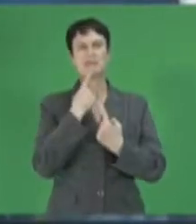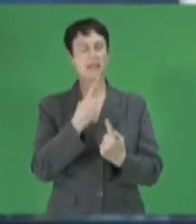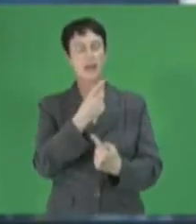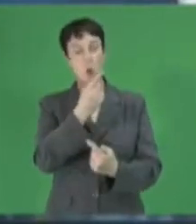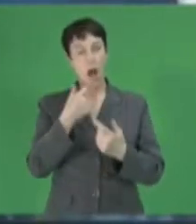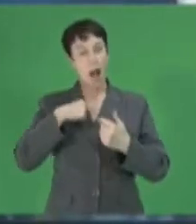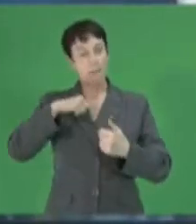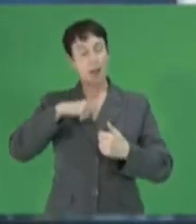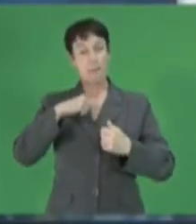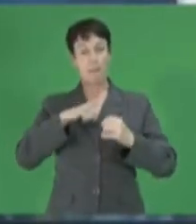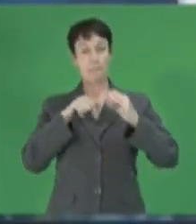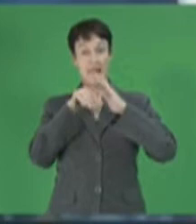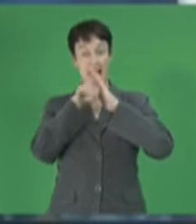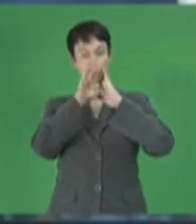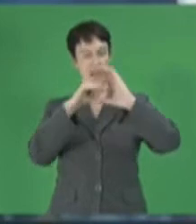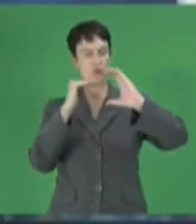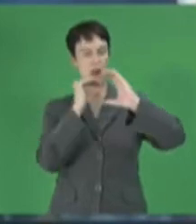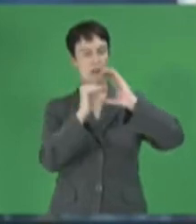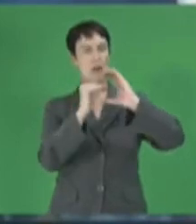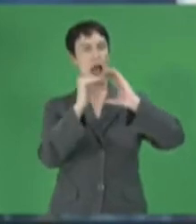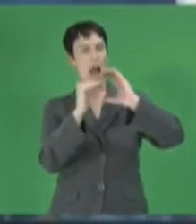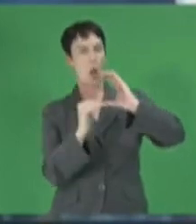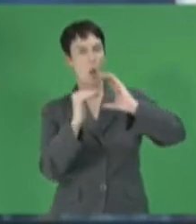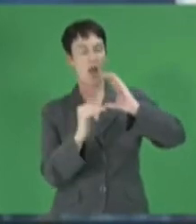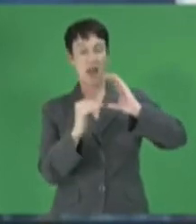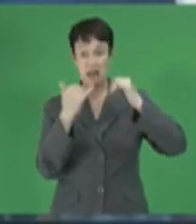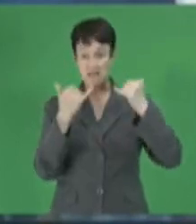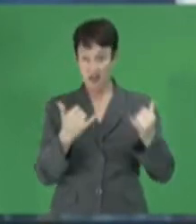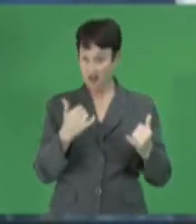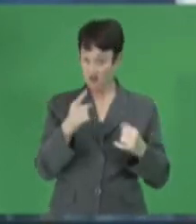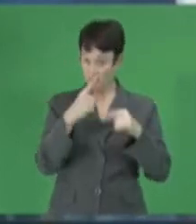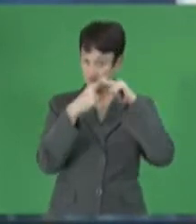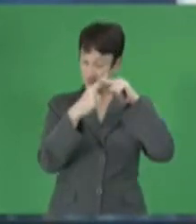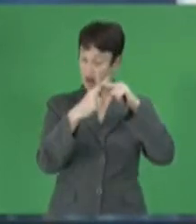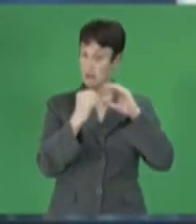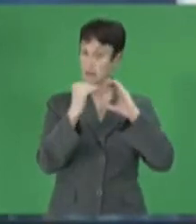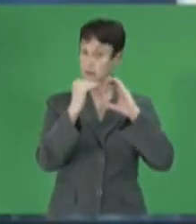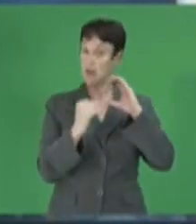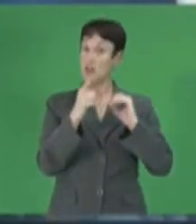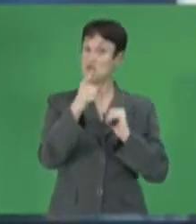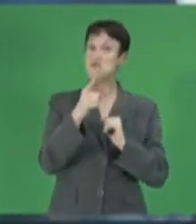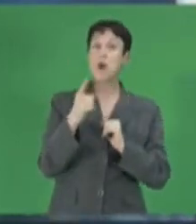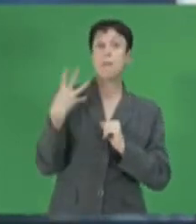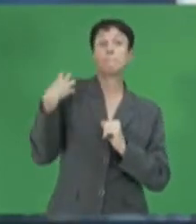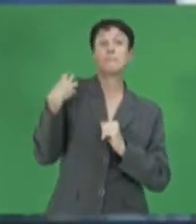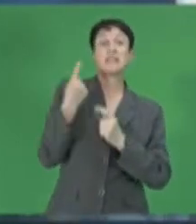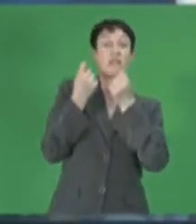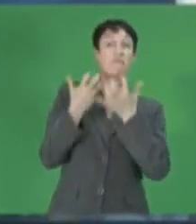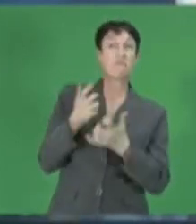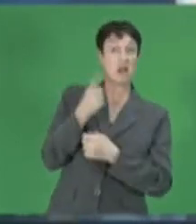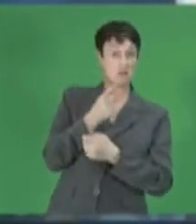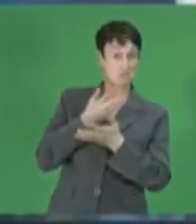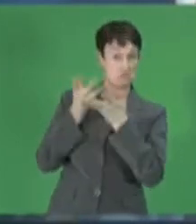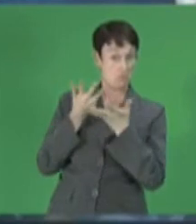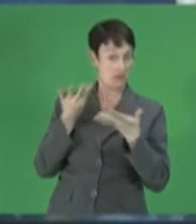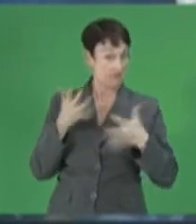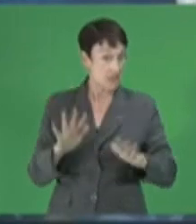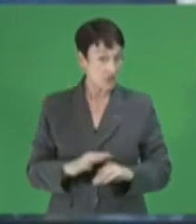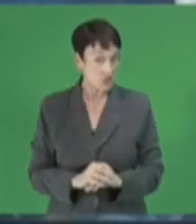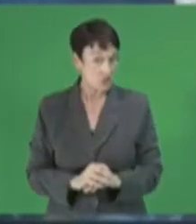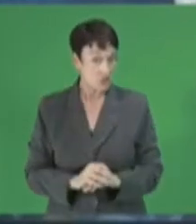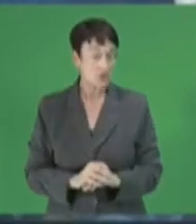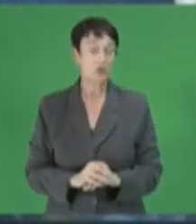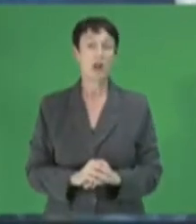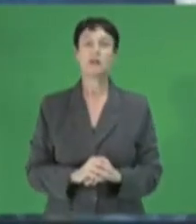inflation. Have you since started talks about lowering the target with the finance minister? The Fed last suggested